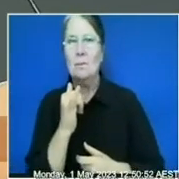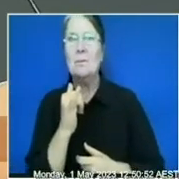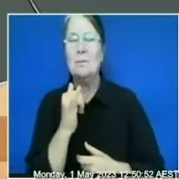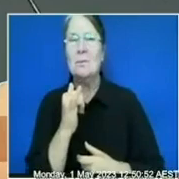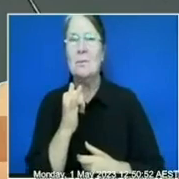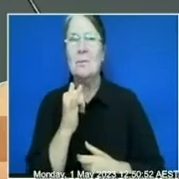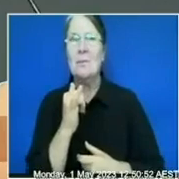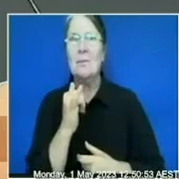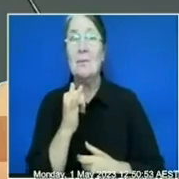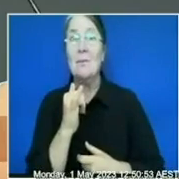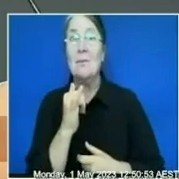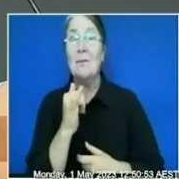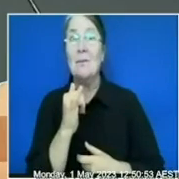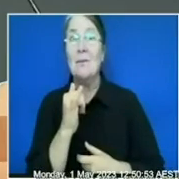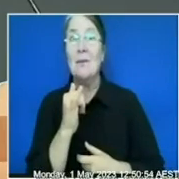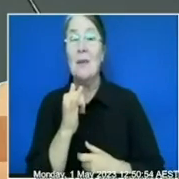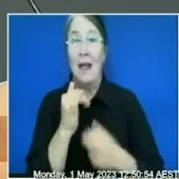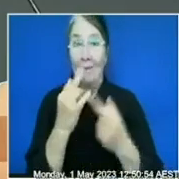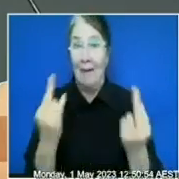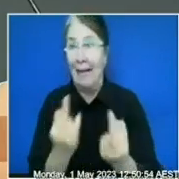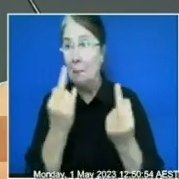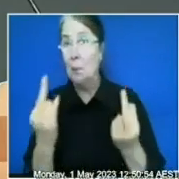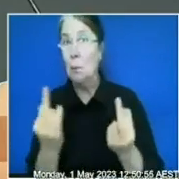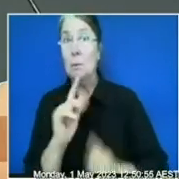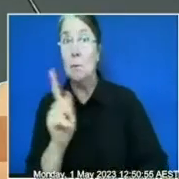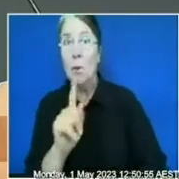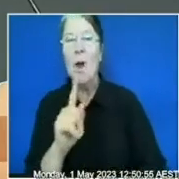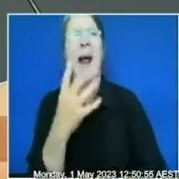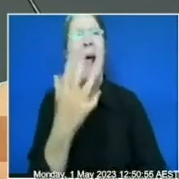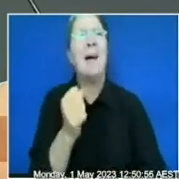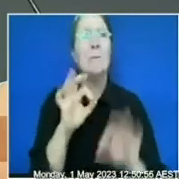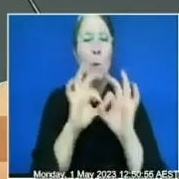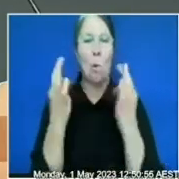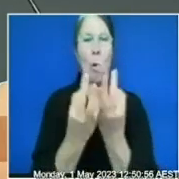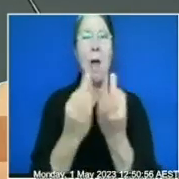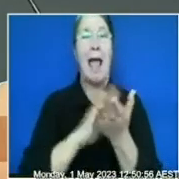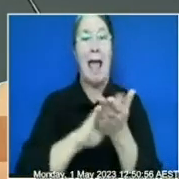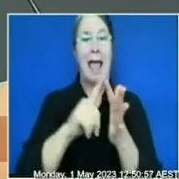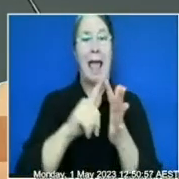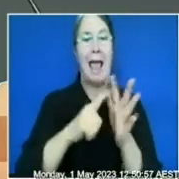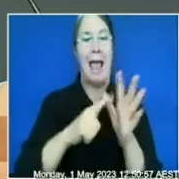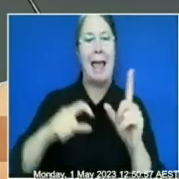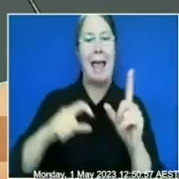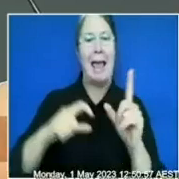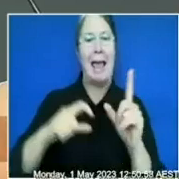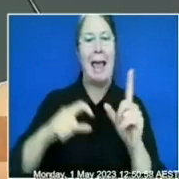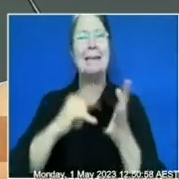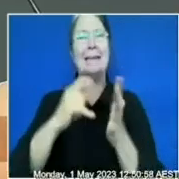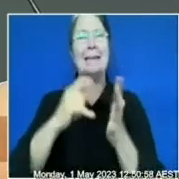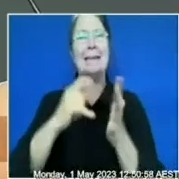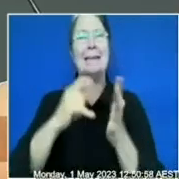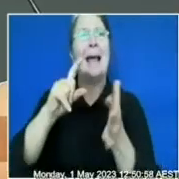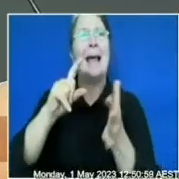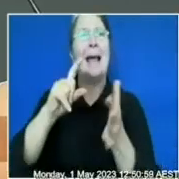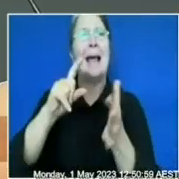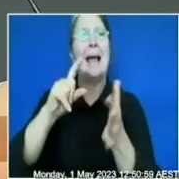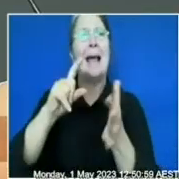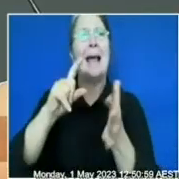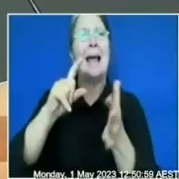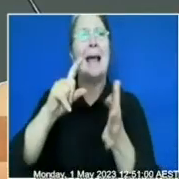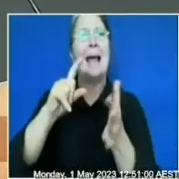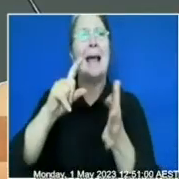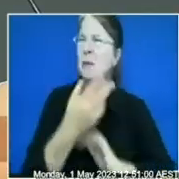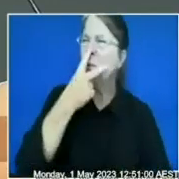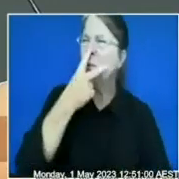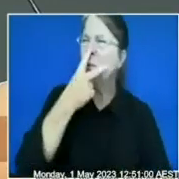now, with mental health issues are able to go to a shopfront and obtain